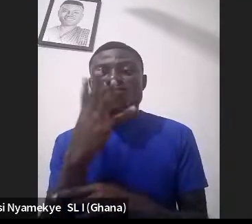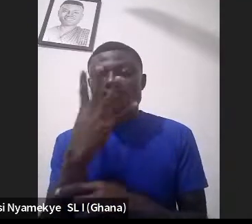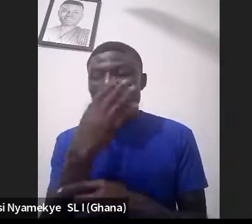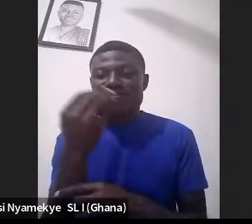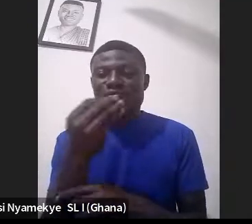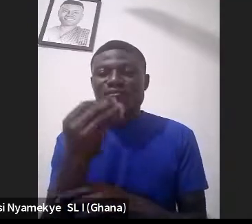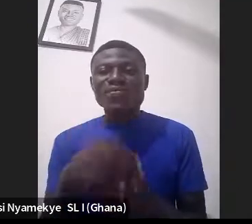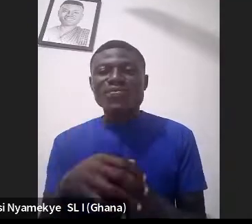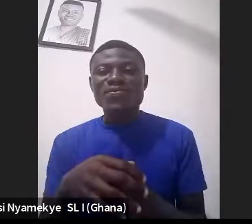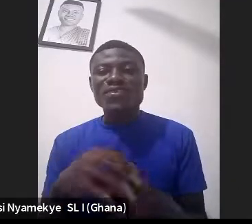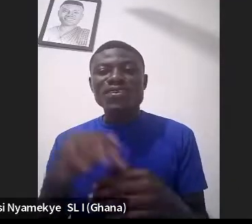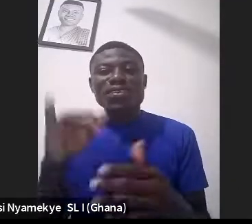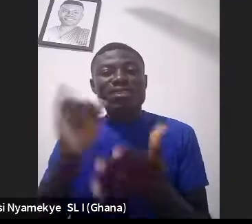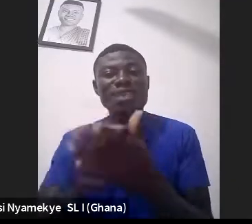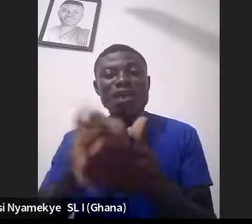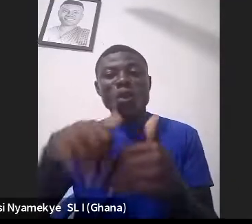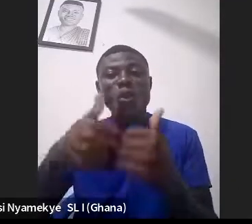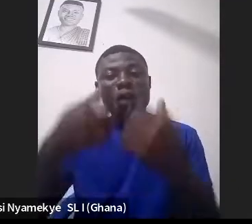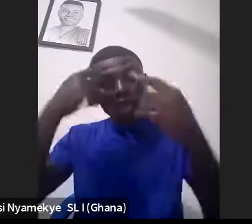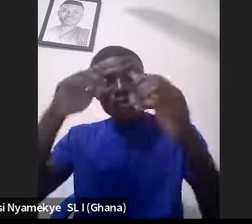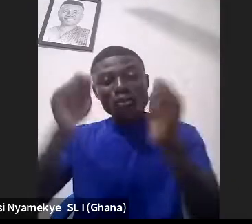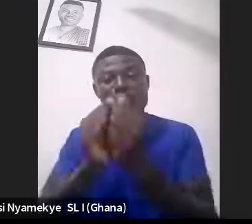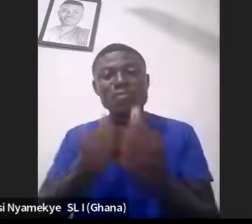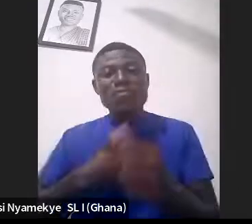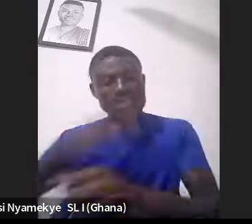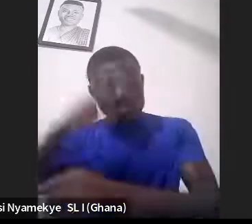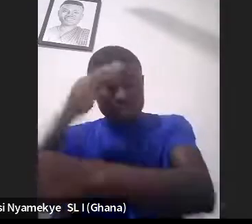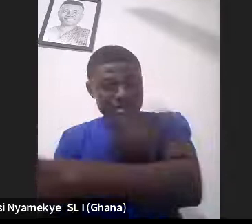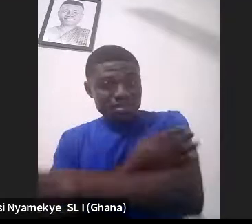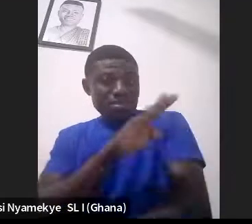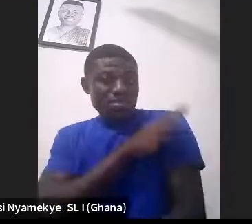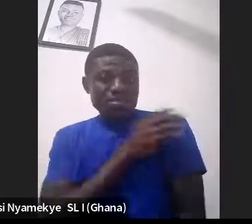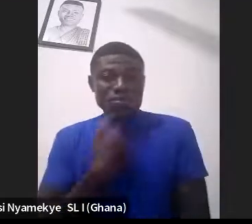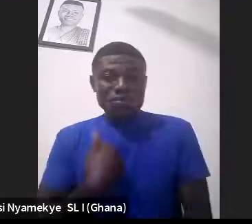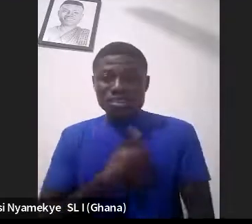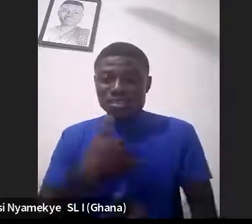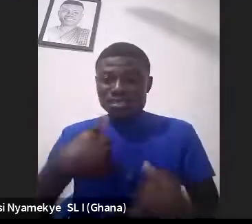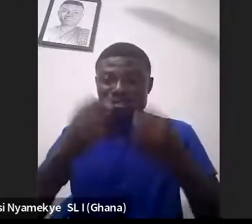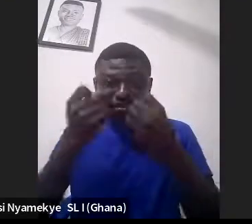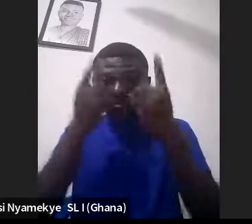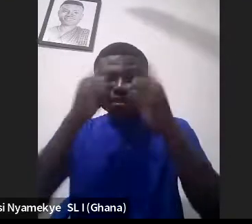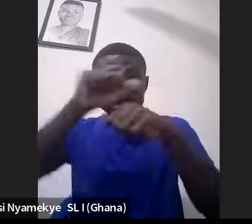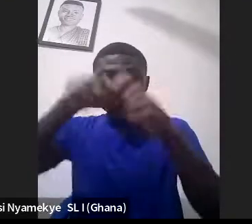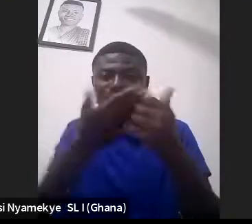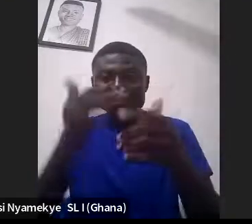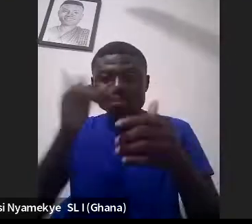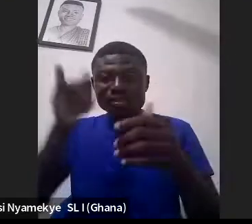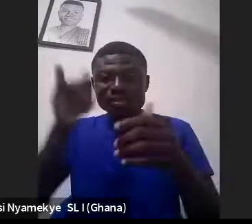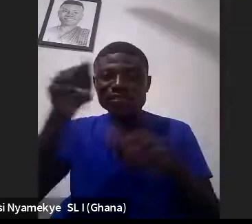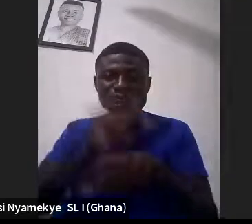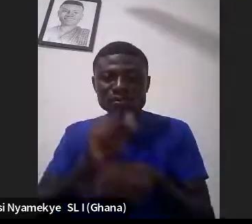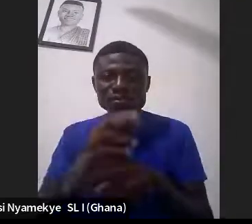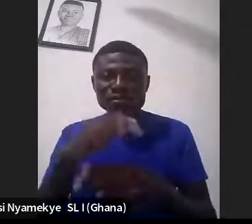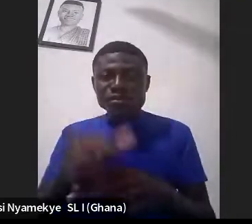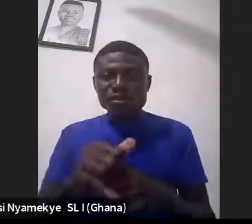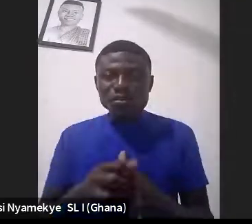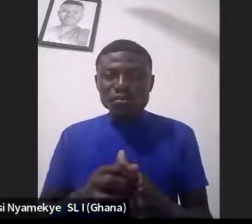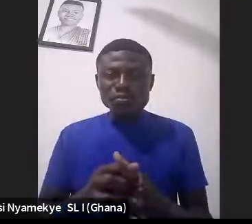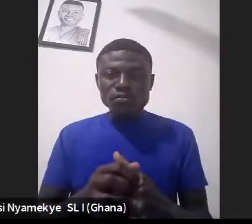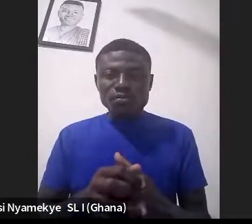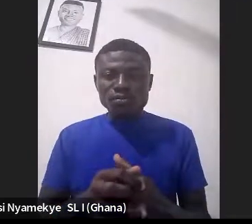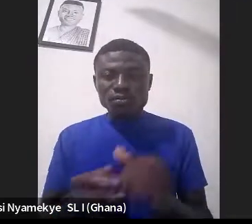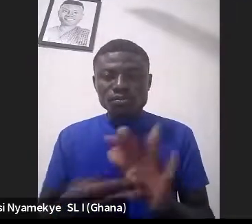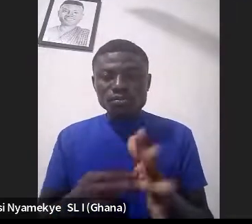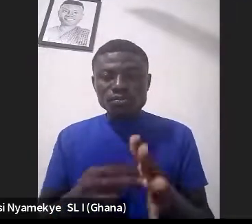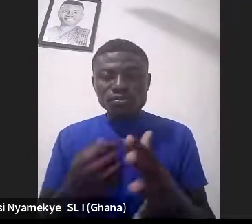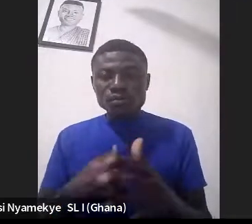how it happened with Benjamin. And we're still blown away by what he can do. We are also definitely blown away.